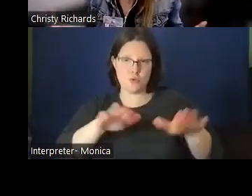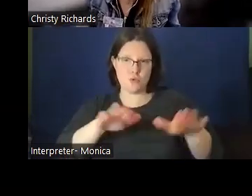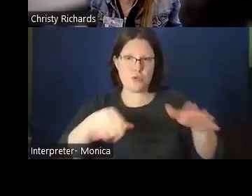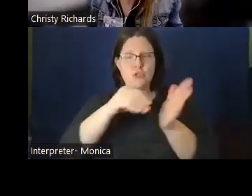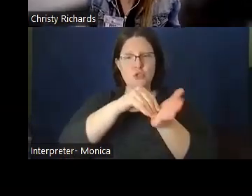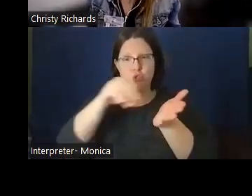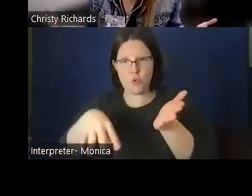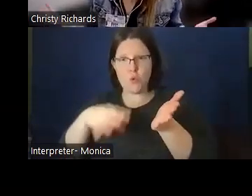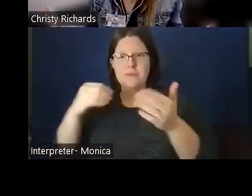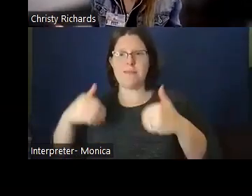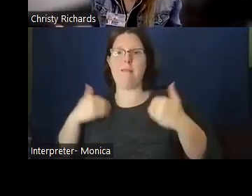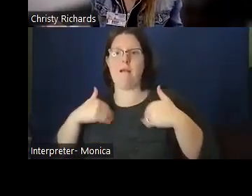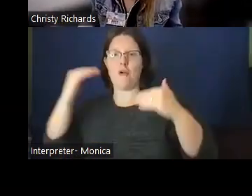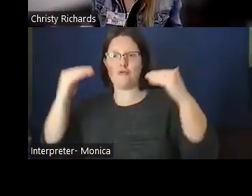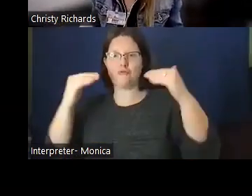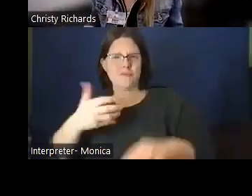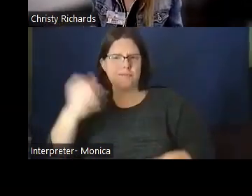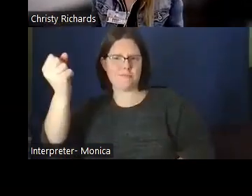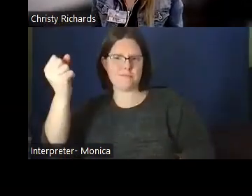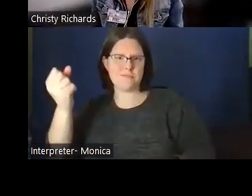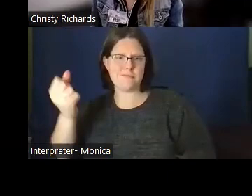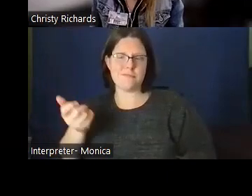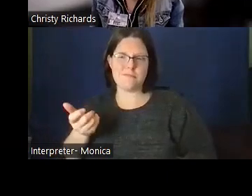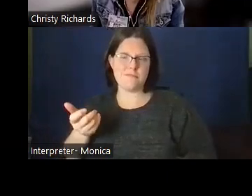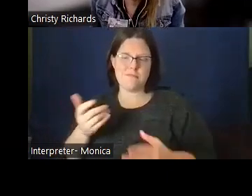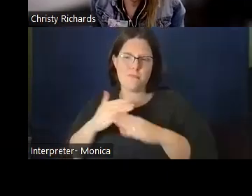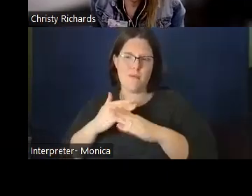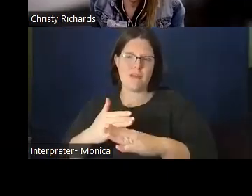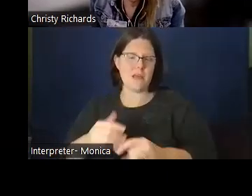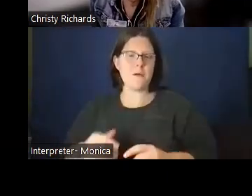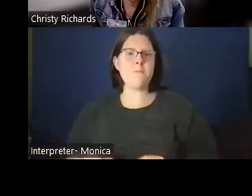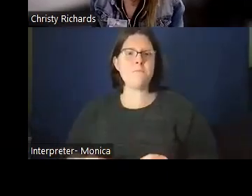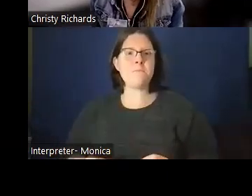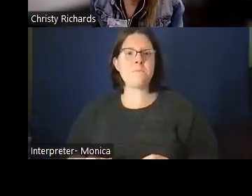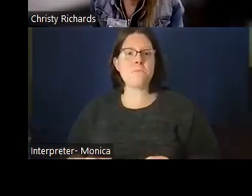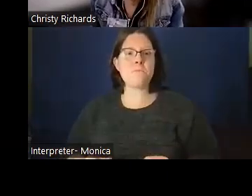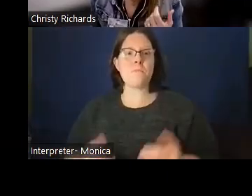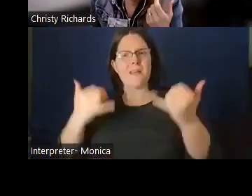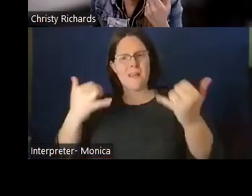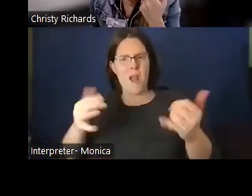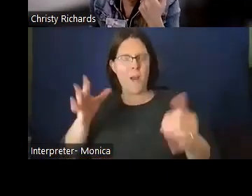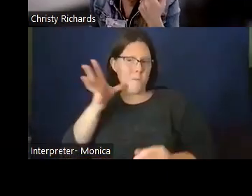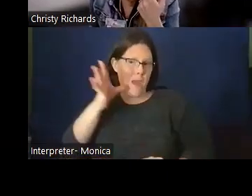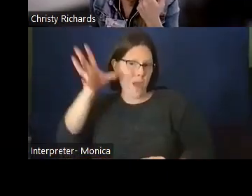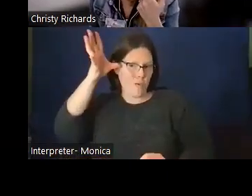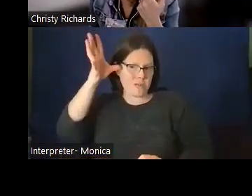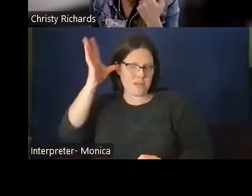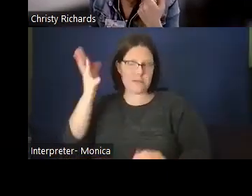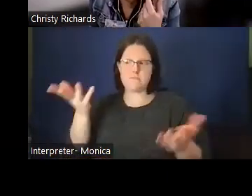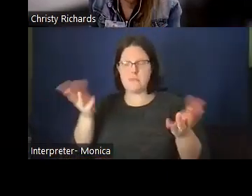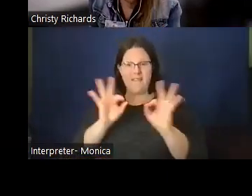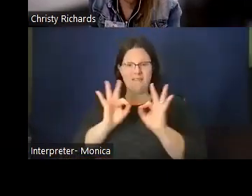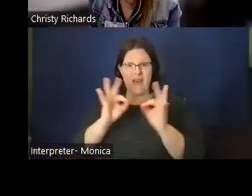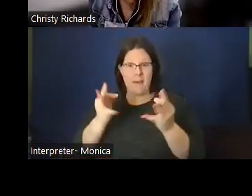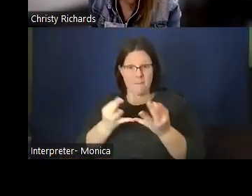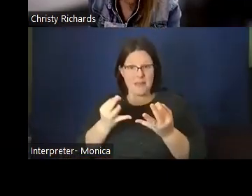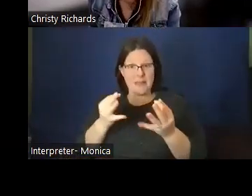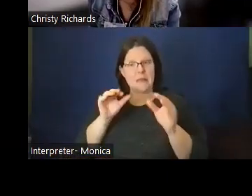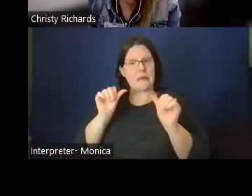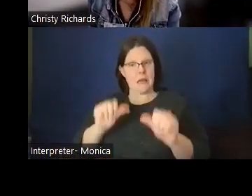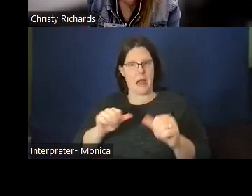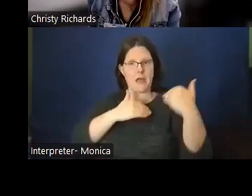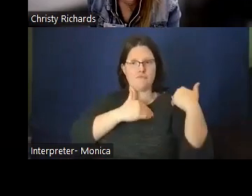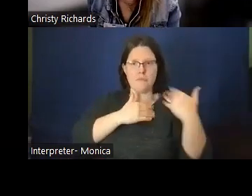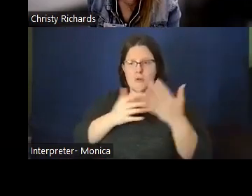Those parents, like, where are we at with this, right? Well, how can we help? So, you know, on a family level, you can help by talking to your kids about the